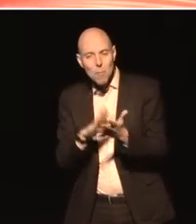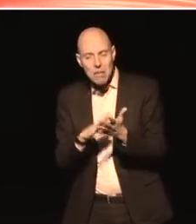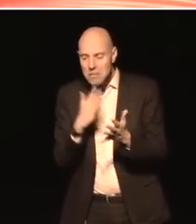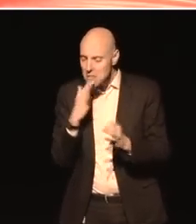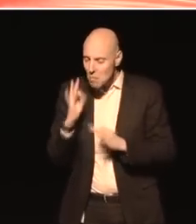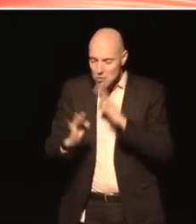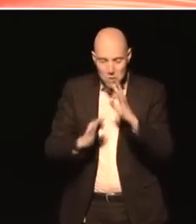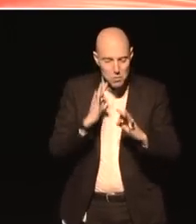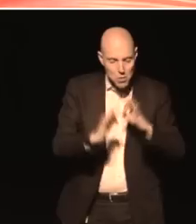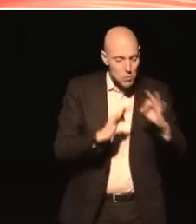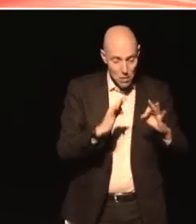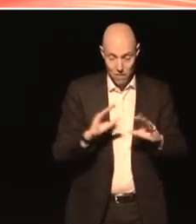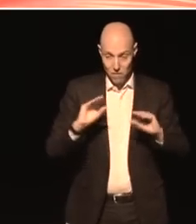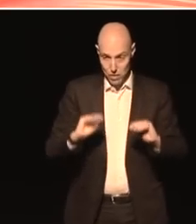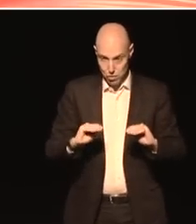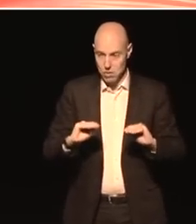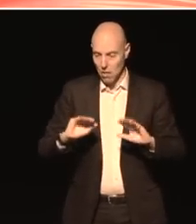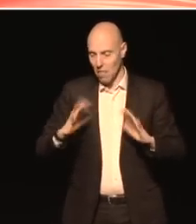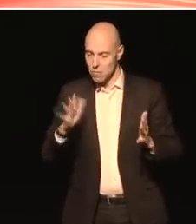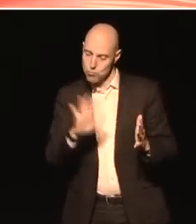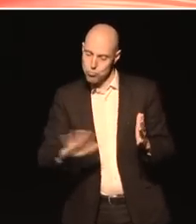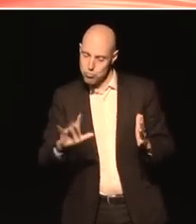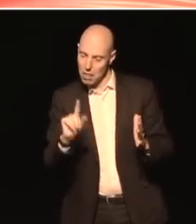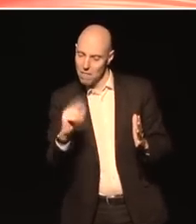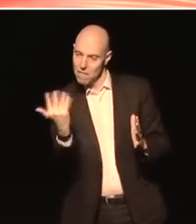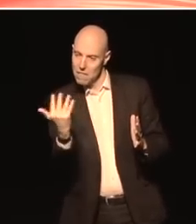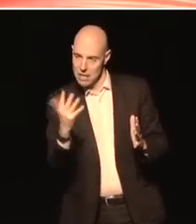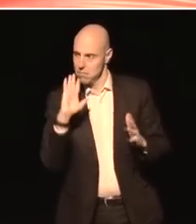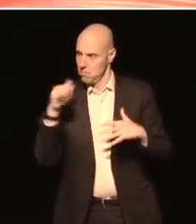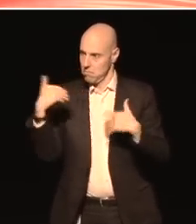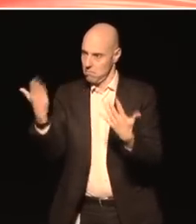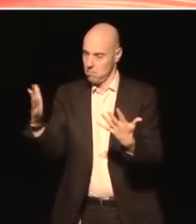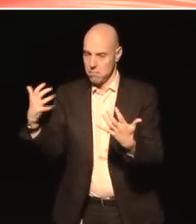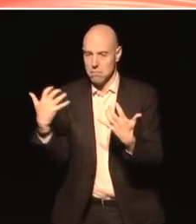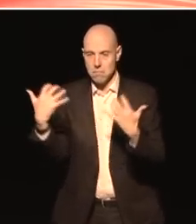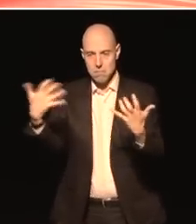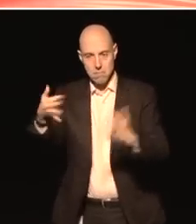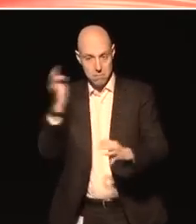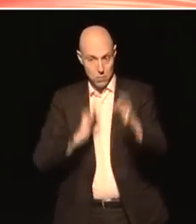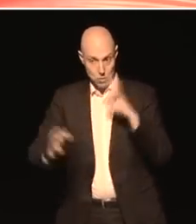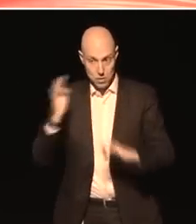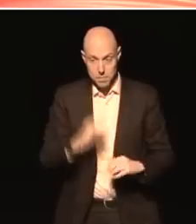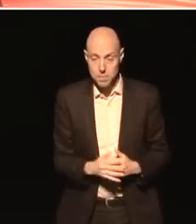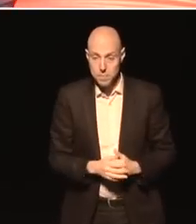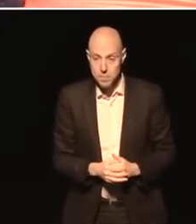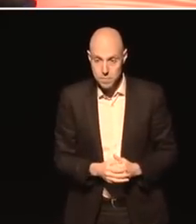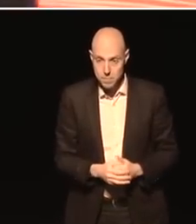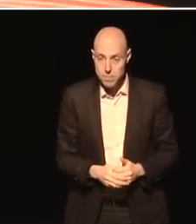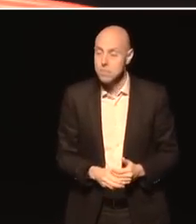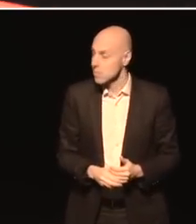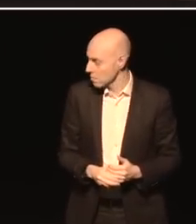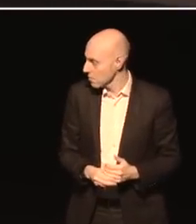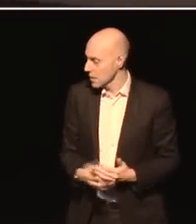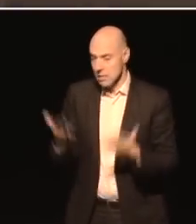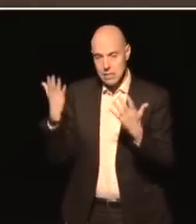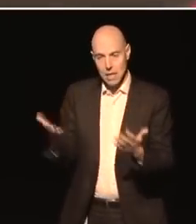questions, and then at about 11:15, we will open it out to you. Well, let me now